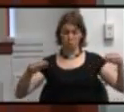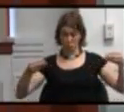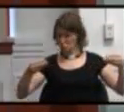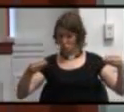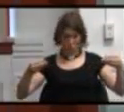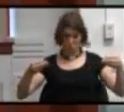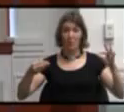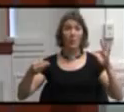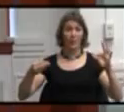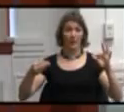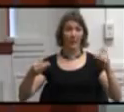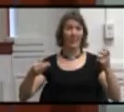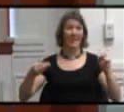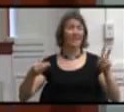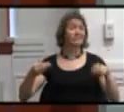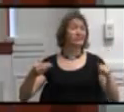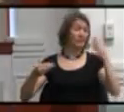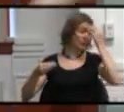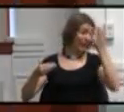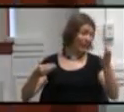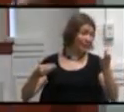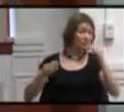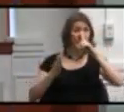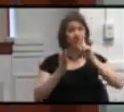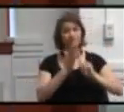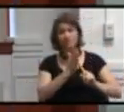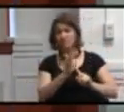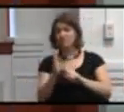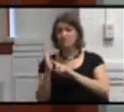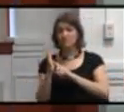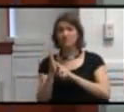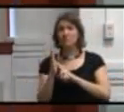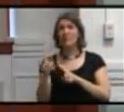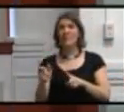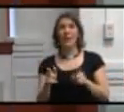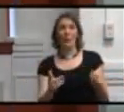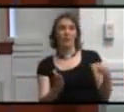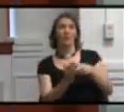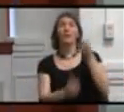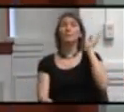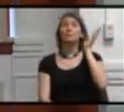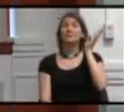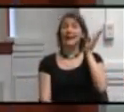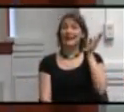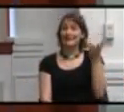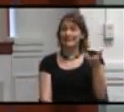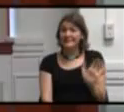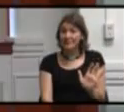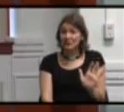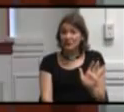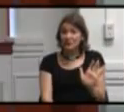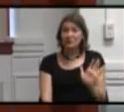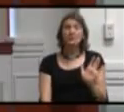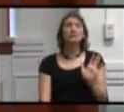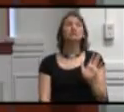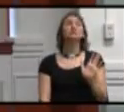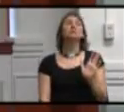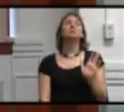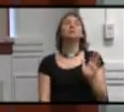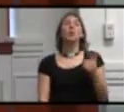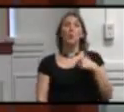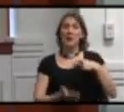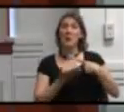application, looks over the information, the applicants give a presentation. There's